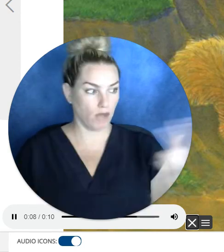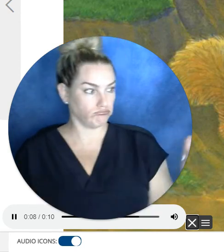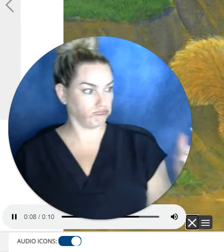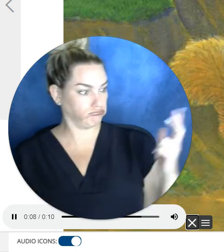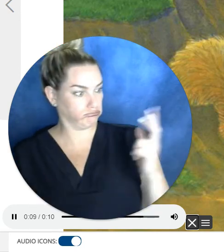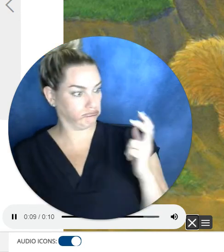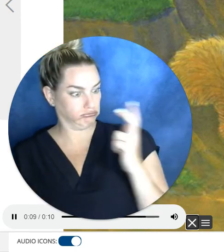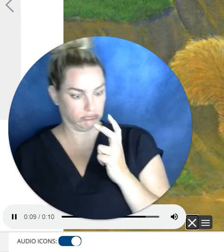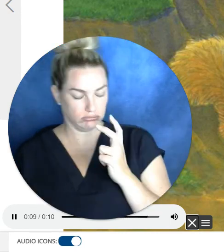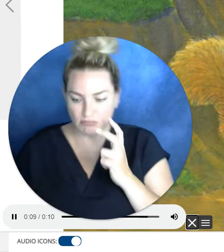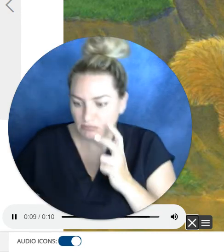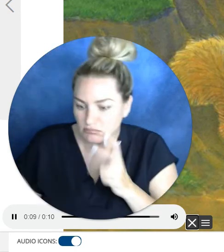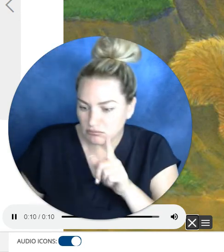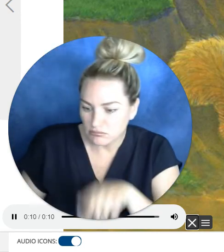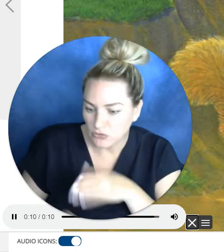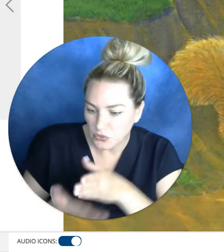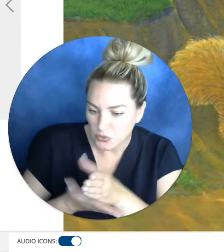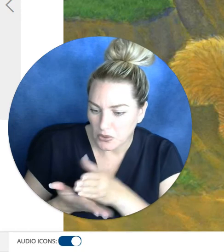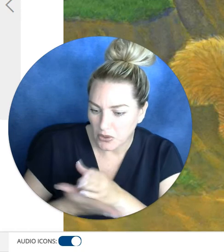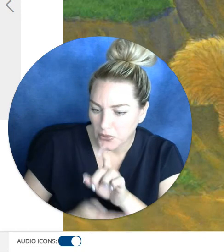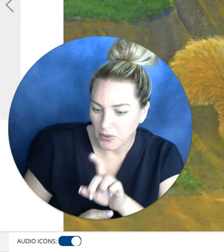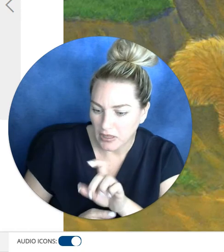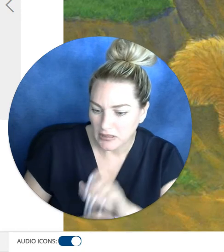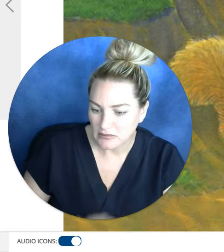all right, Mole?" asked Rabbit.